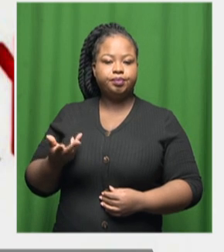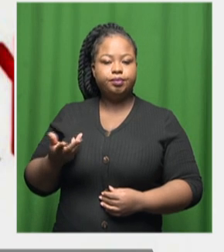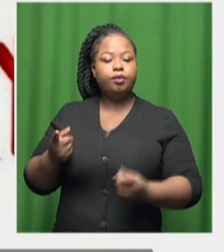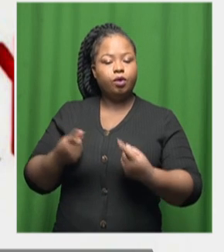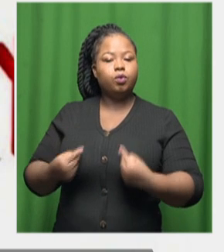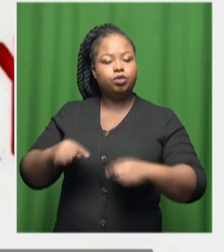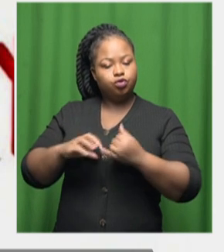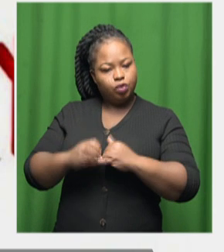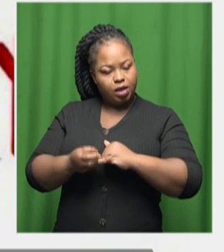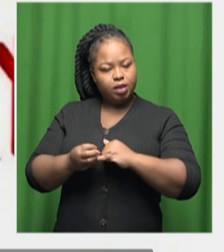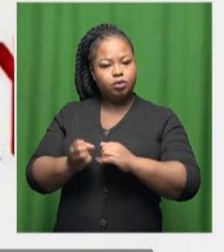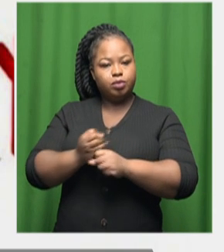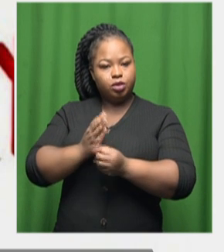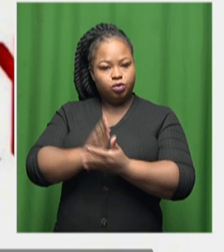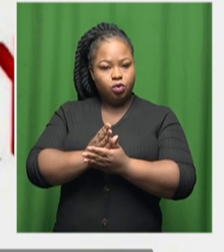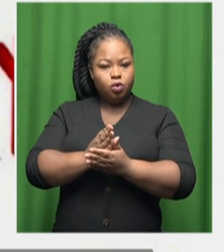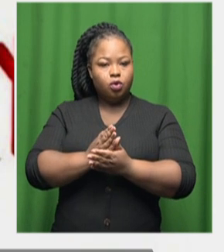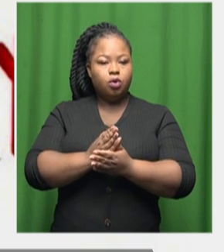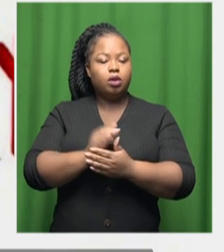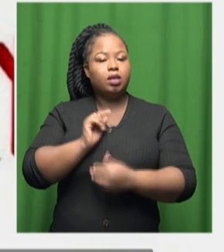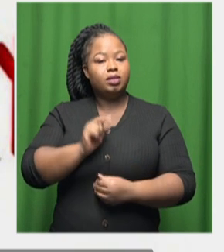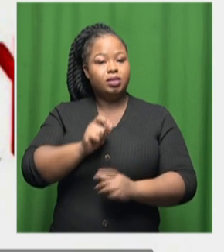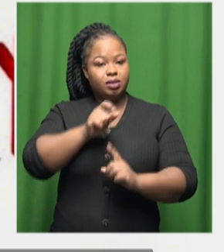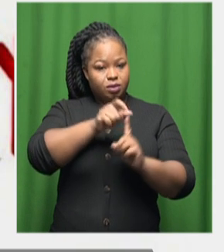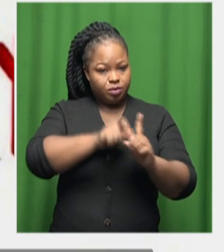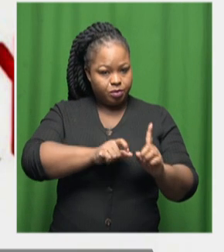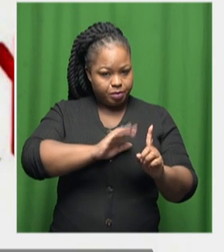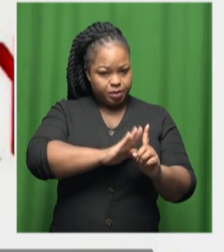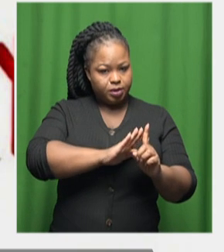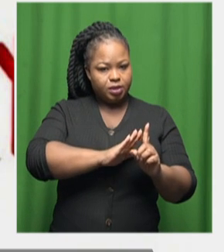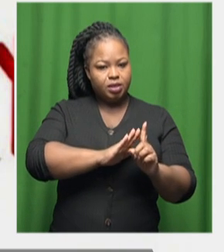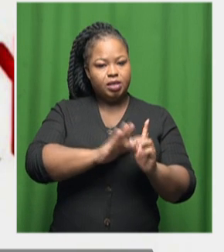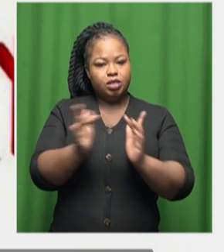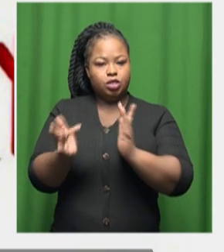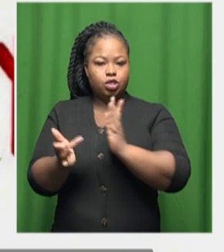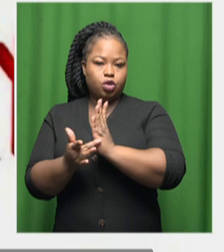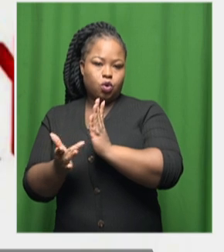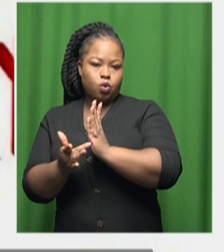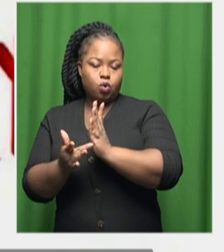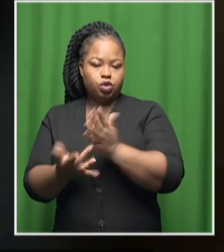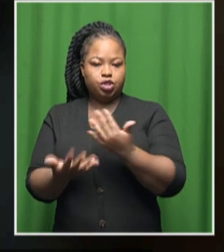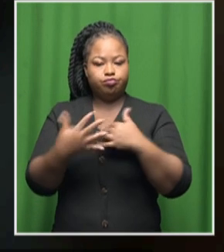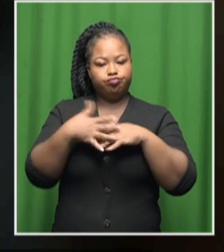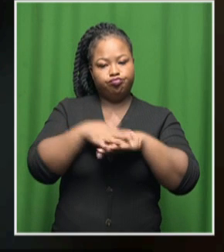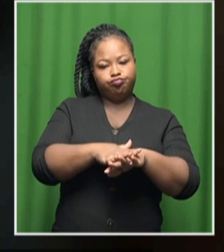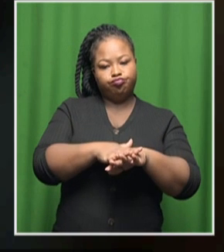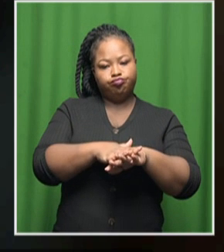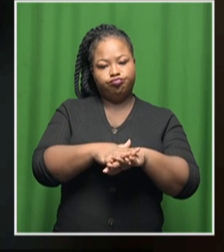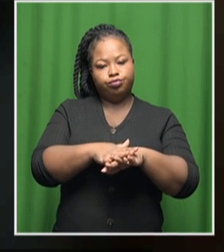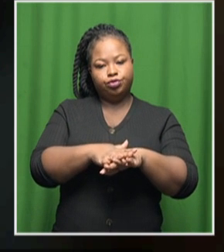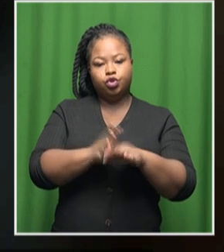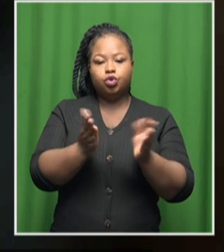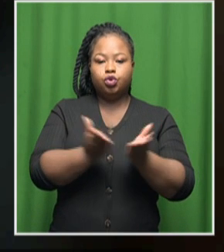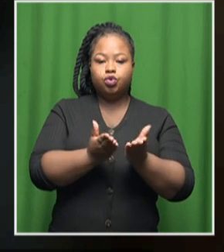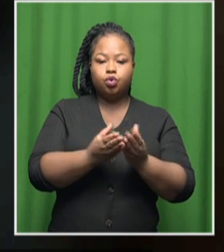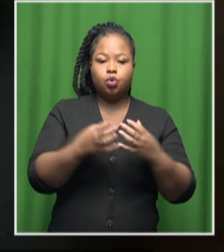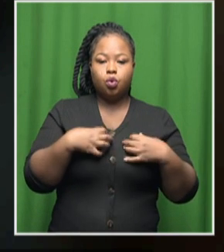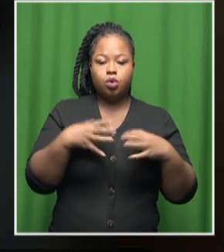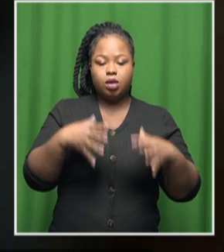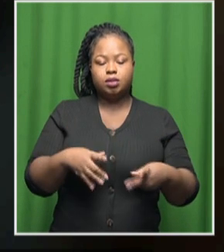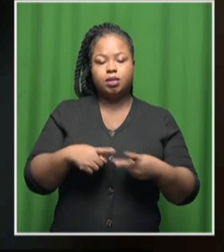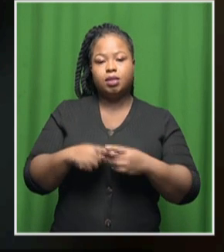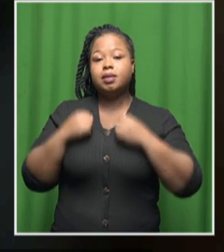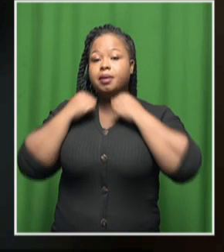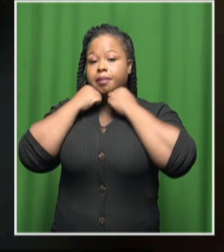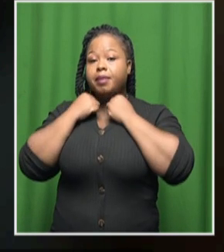us trying to connect a human interaction versus technology, right? Human interaction meaning school owners and parents,